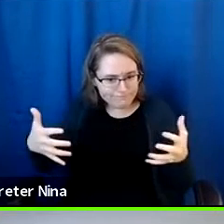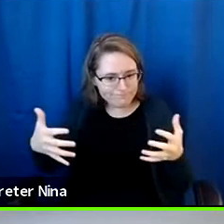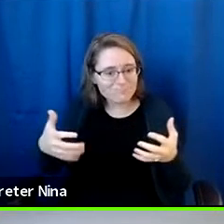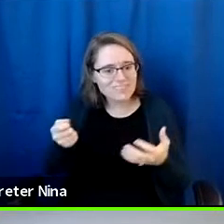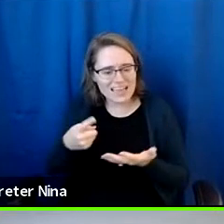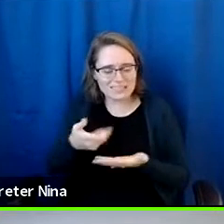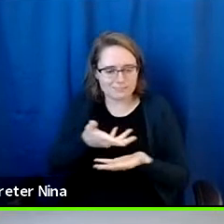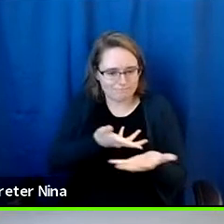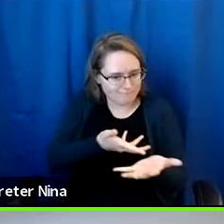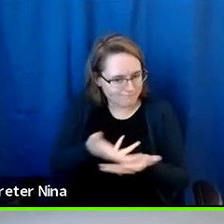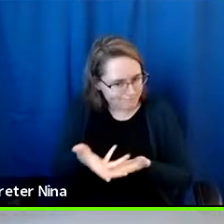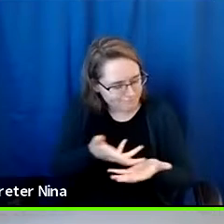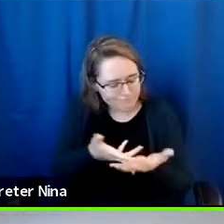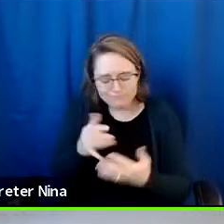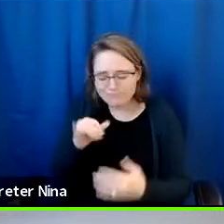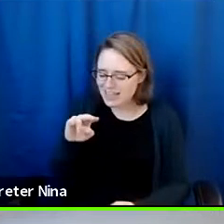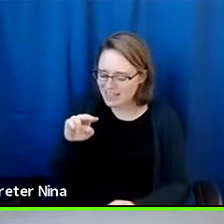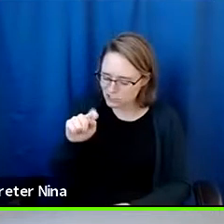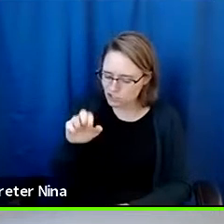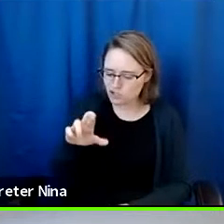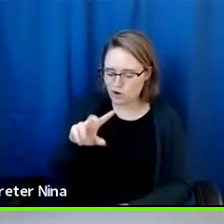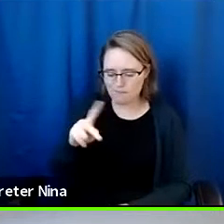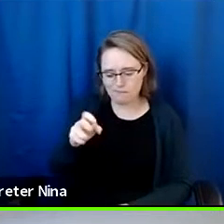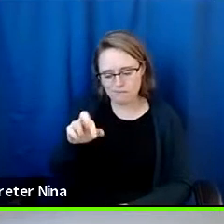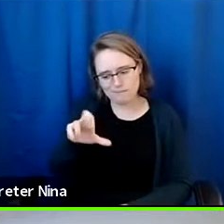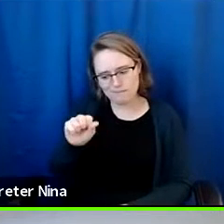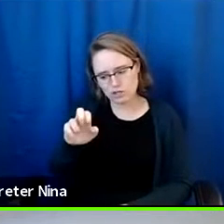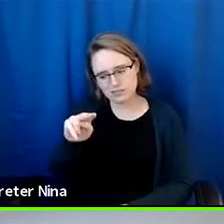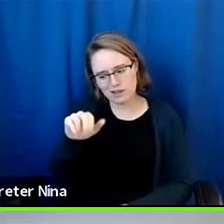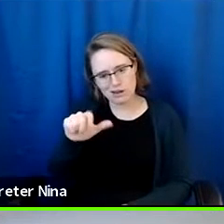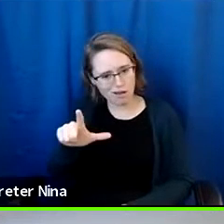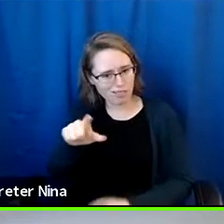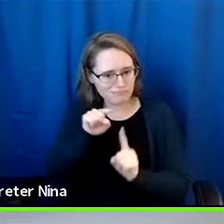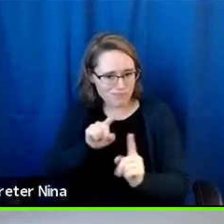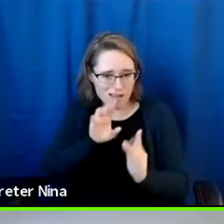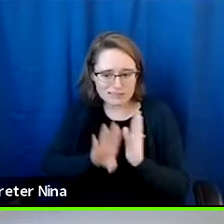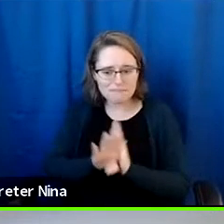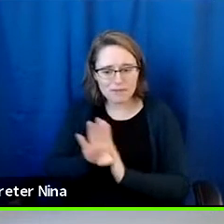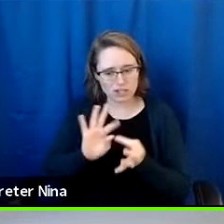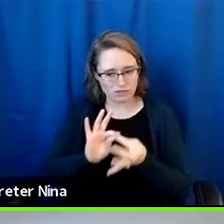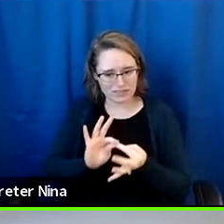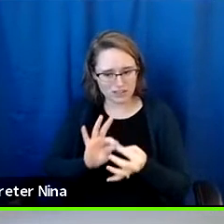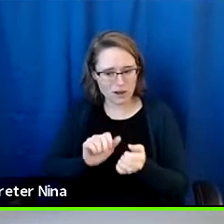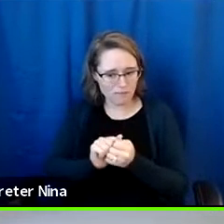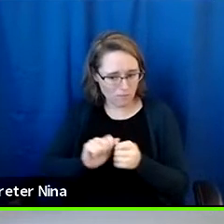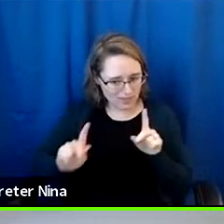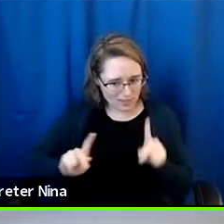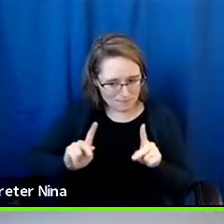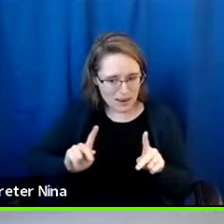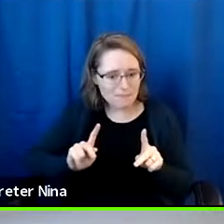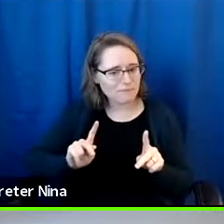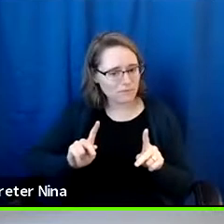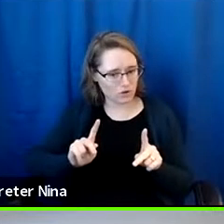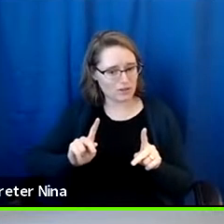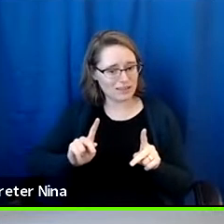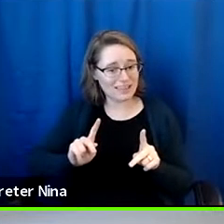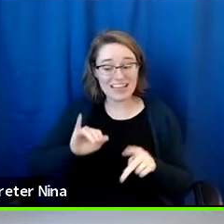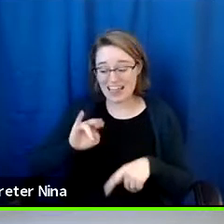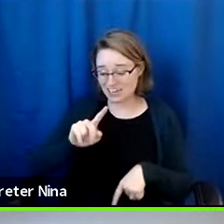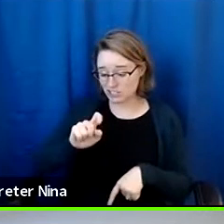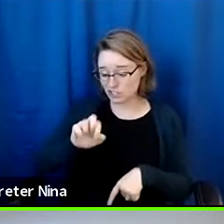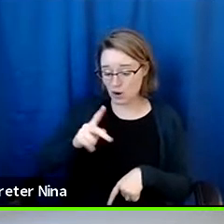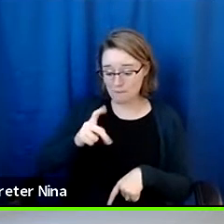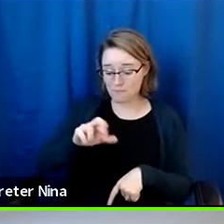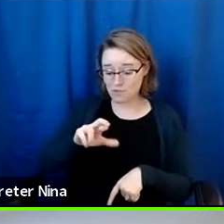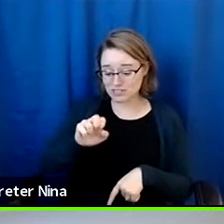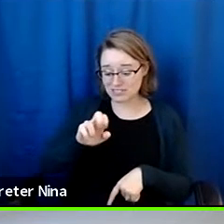interpersonal. It really is. It's about building relationships with people, interpersonal skills. That's how